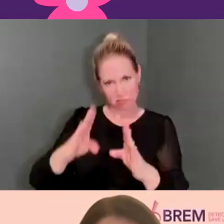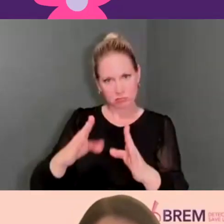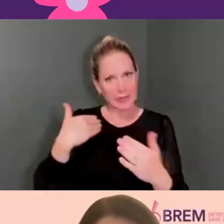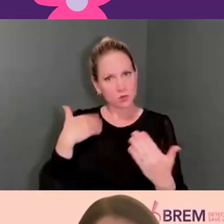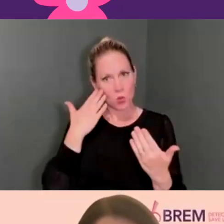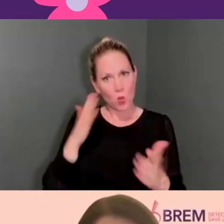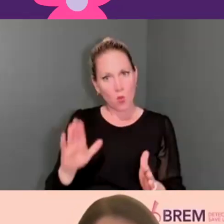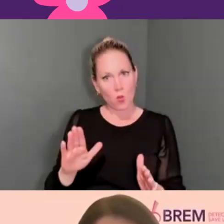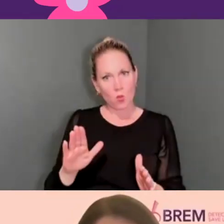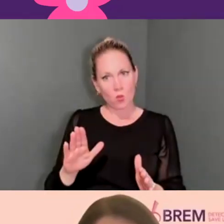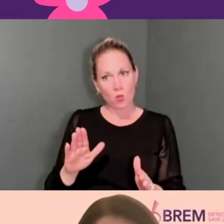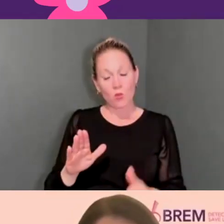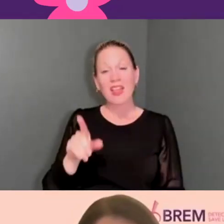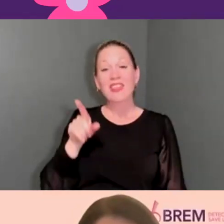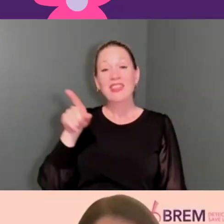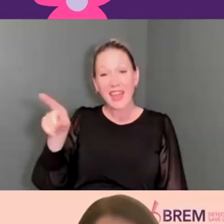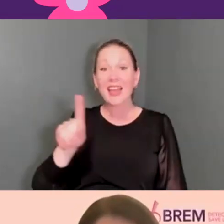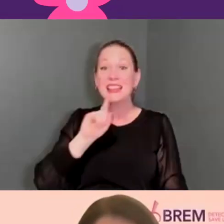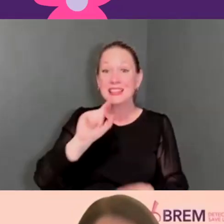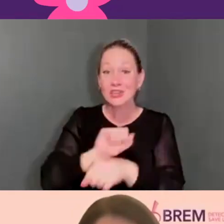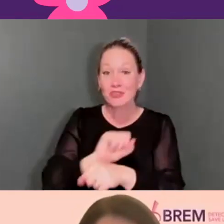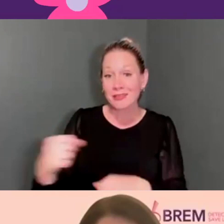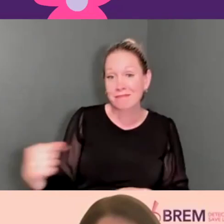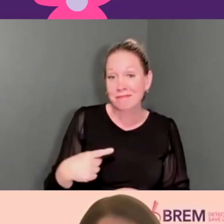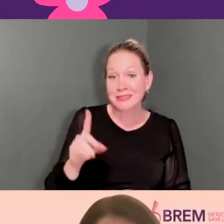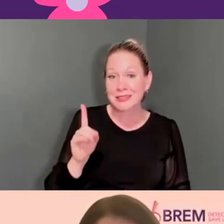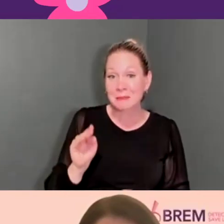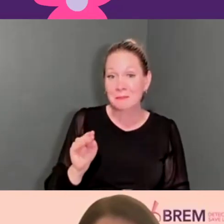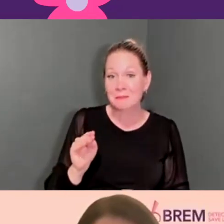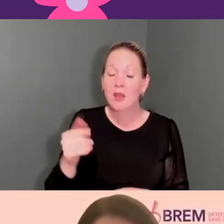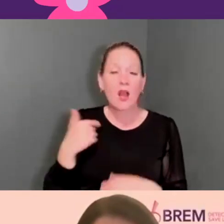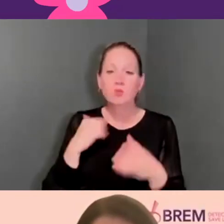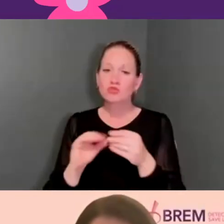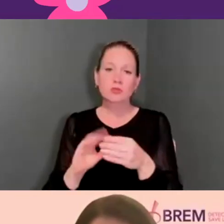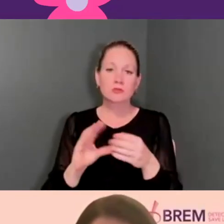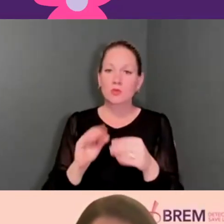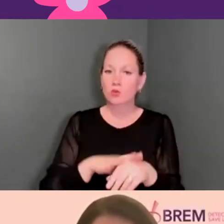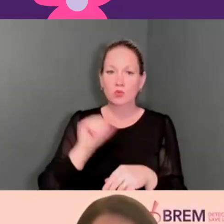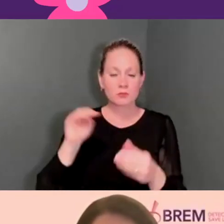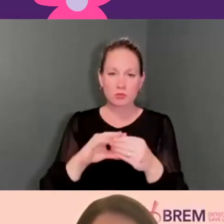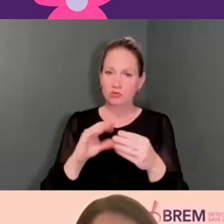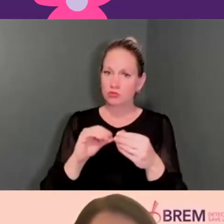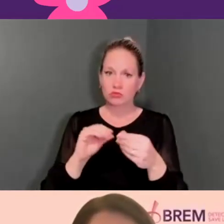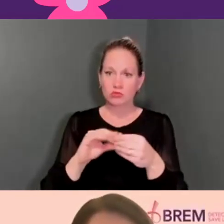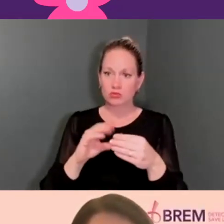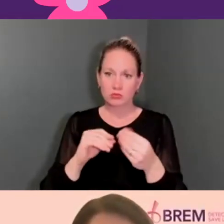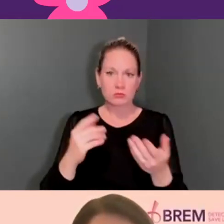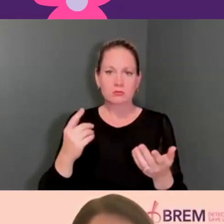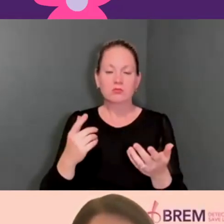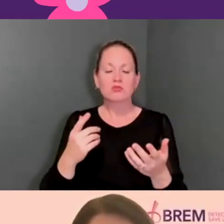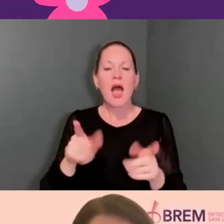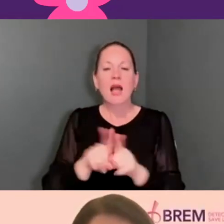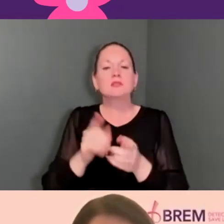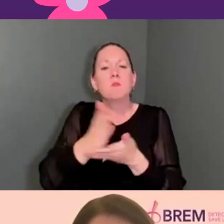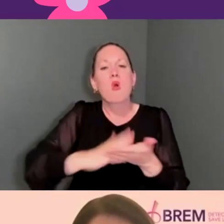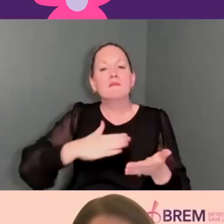They literally slid into my DMs. I had just been sharing my story on socials for my healing, and I also felt